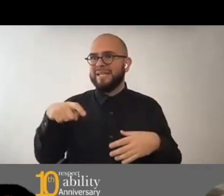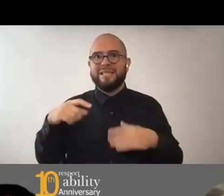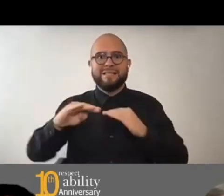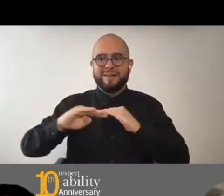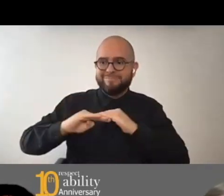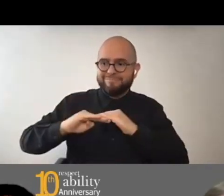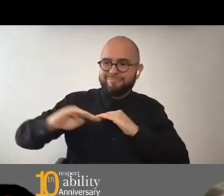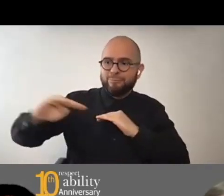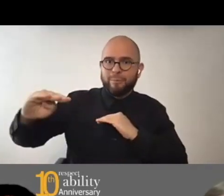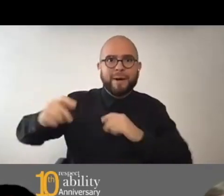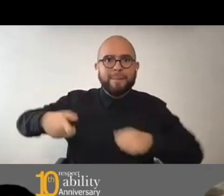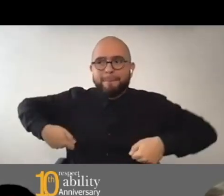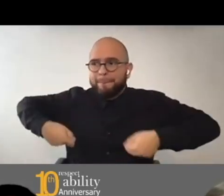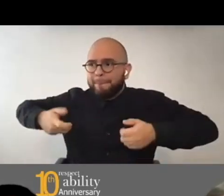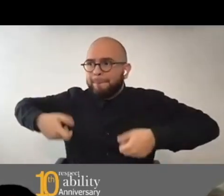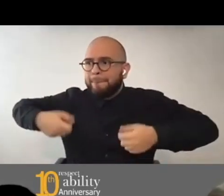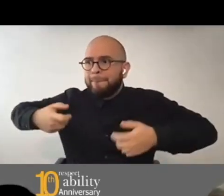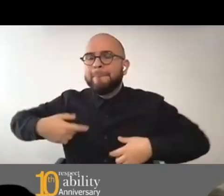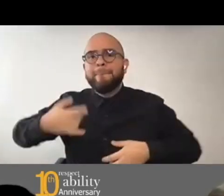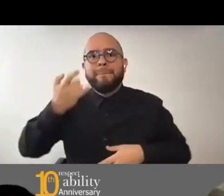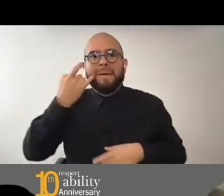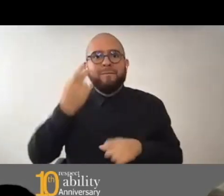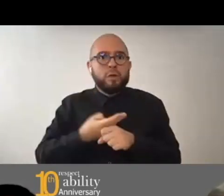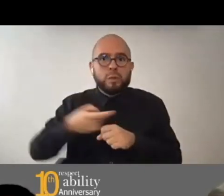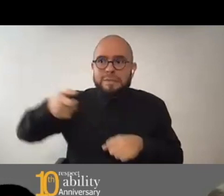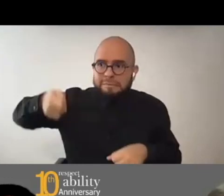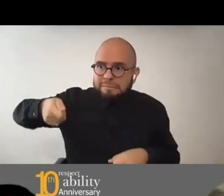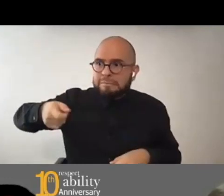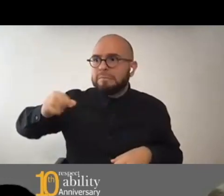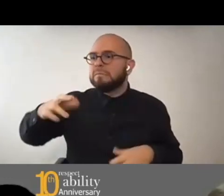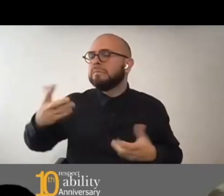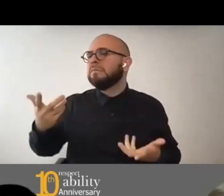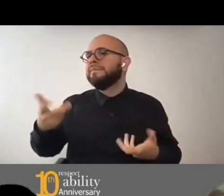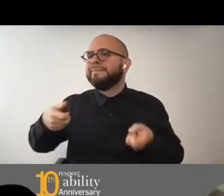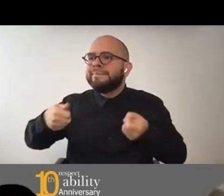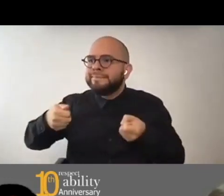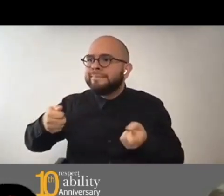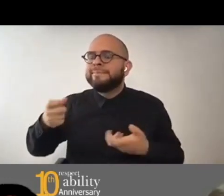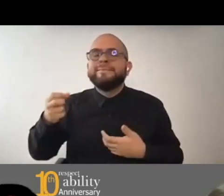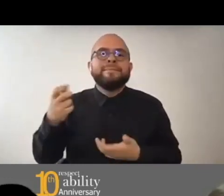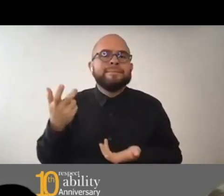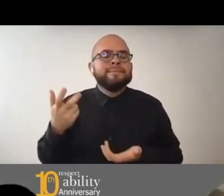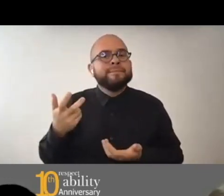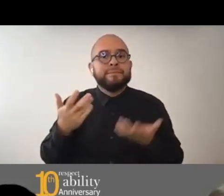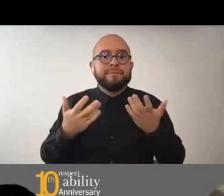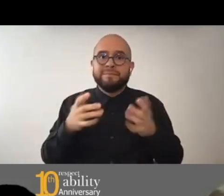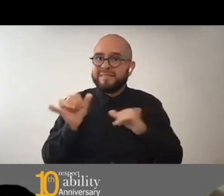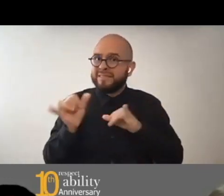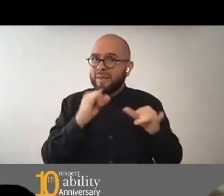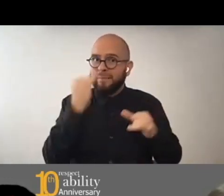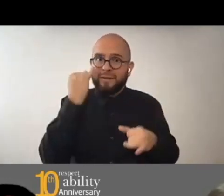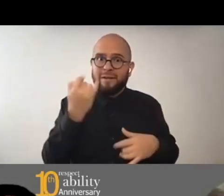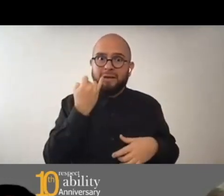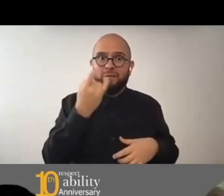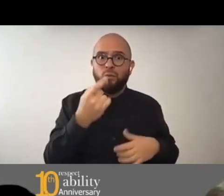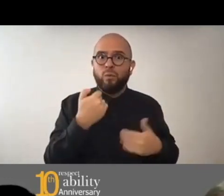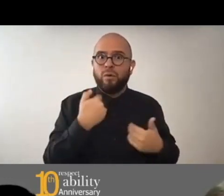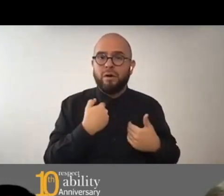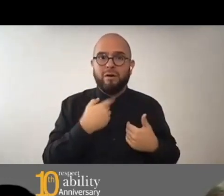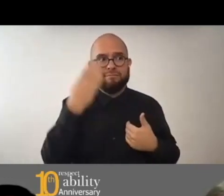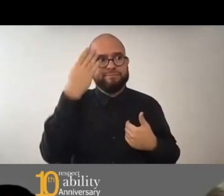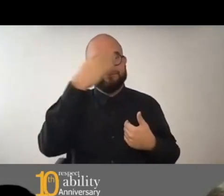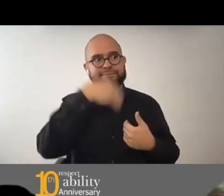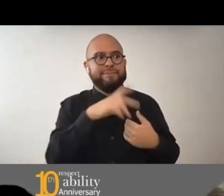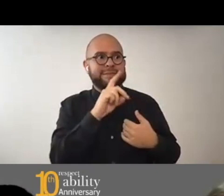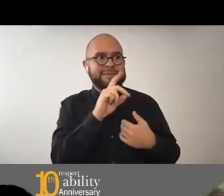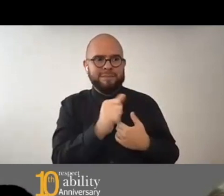office building, if you are somebody that has a non-visible disability and you require an accommodation to come to work, then you should also legally